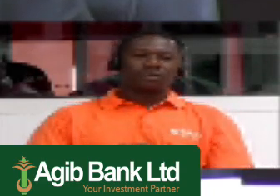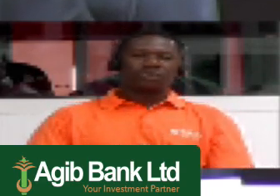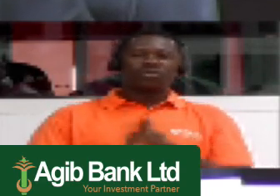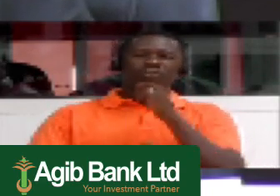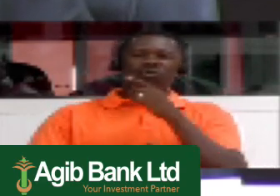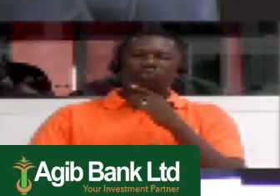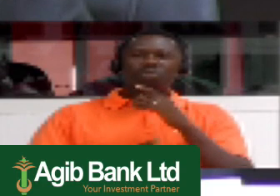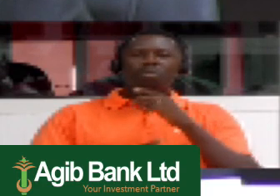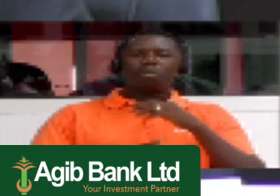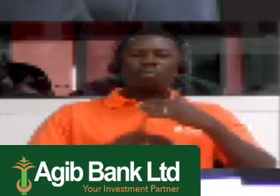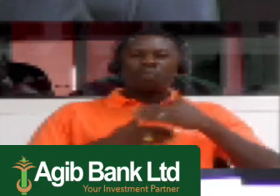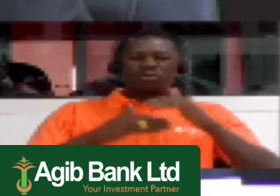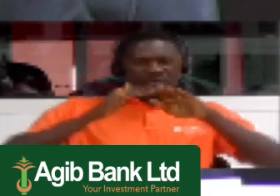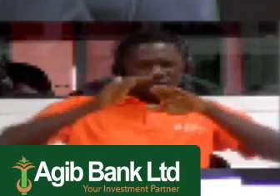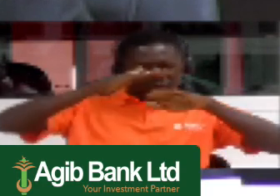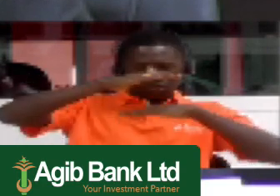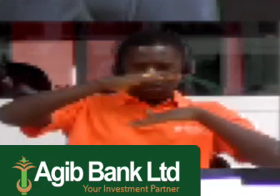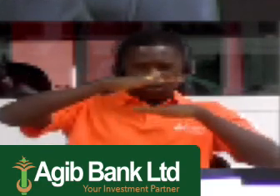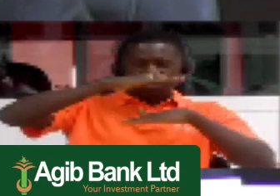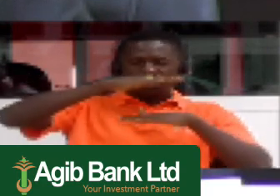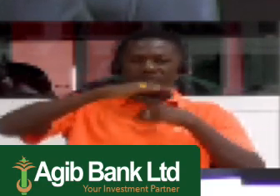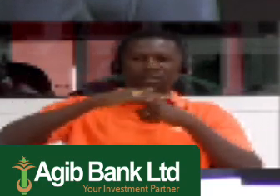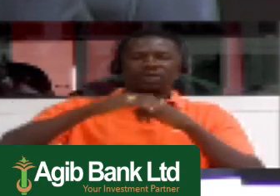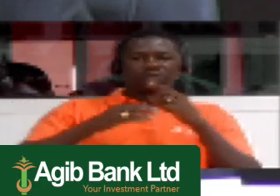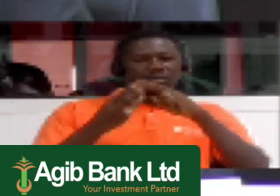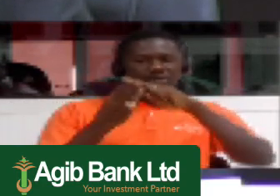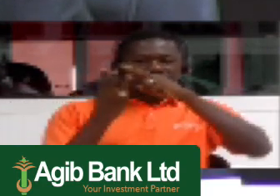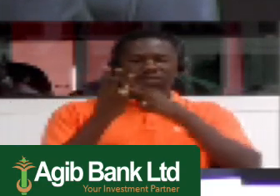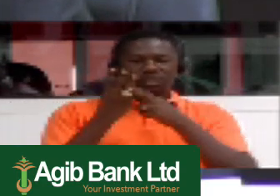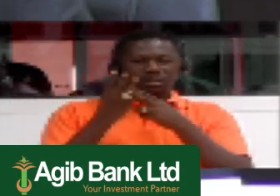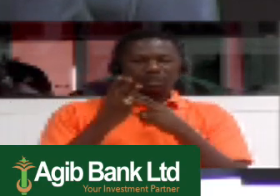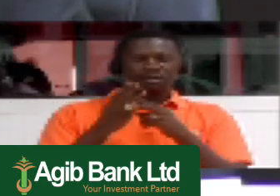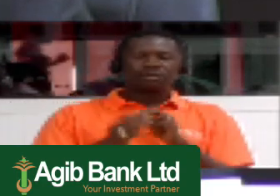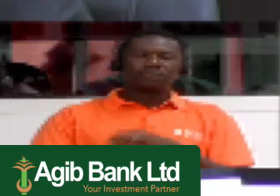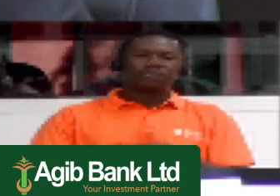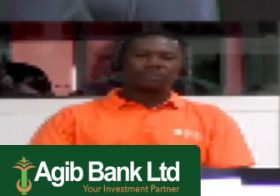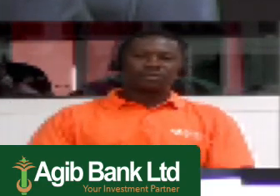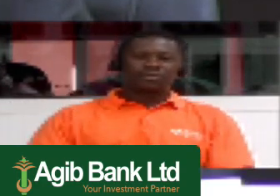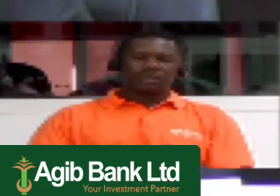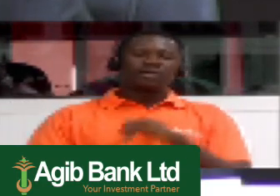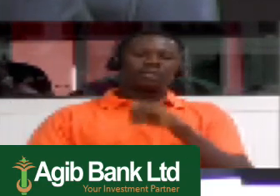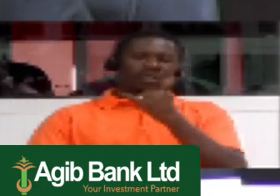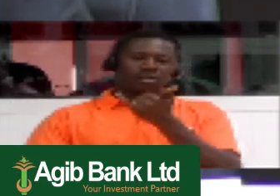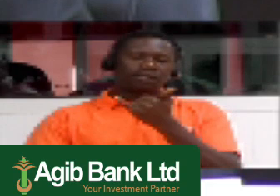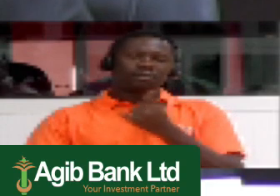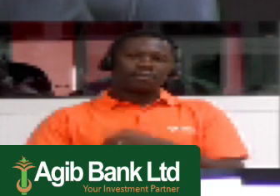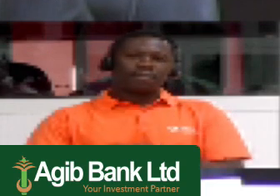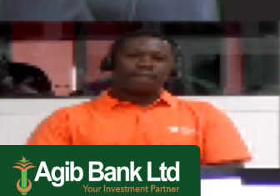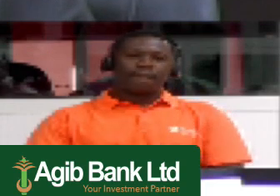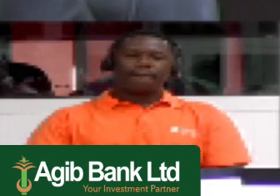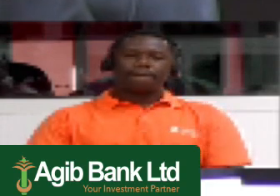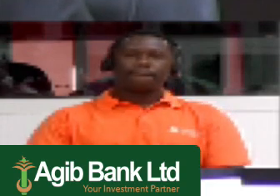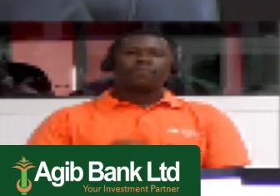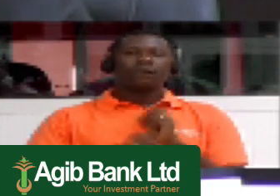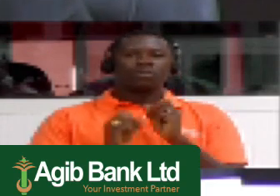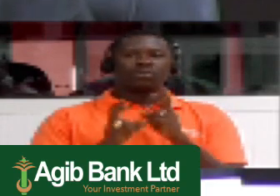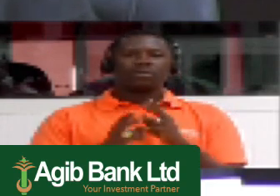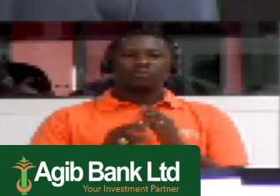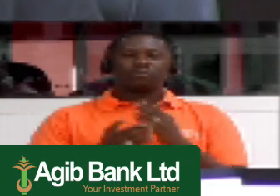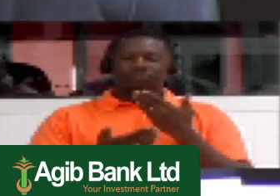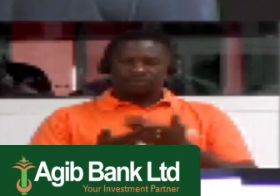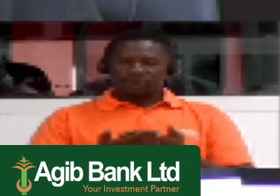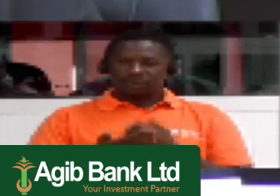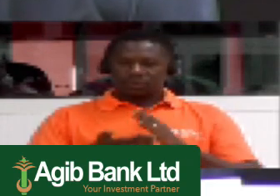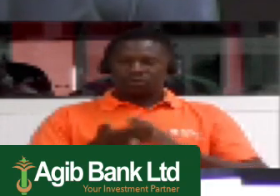group. Amunda itele la rank doyata ulube womo sabo beye karakafo nyingono. Ade. Yes. Okay. Please